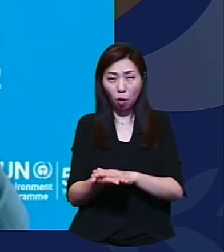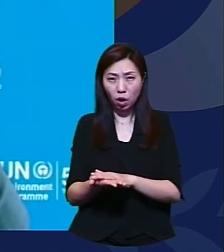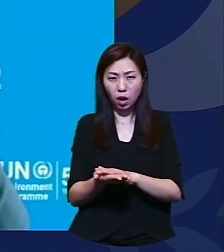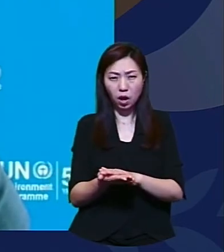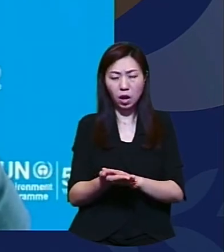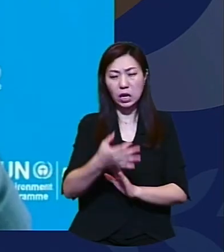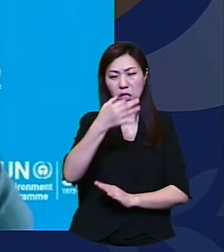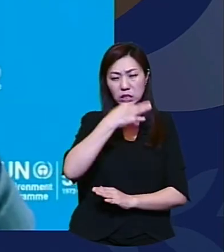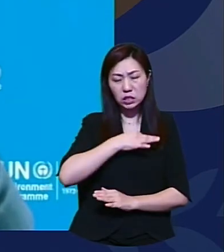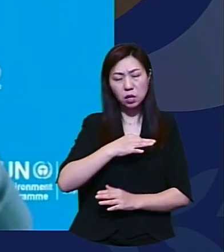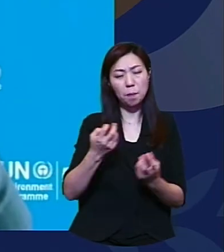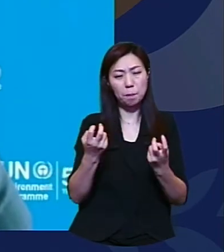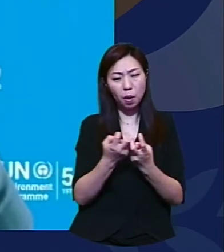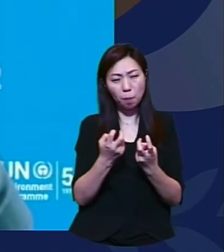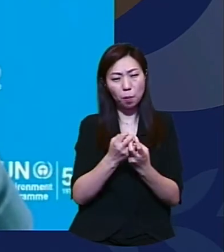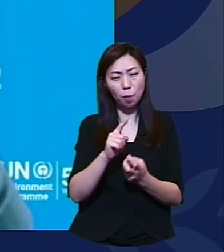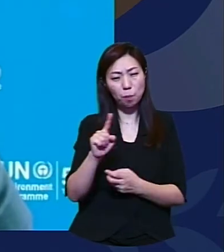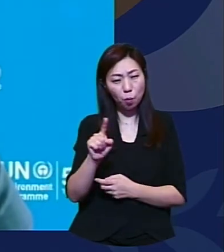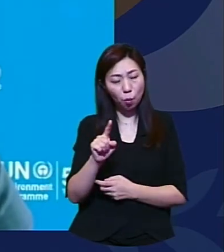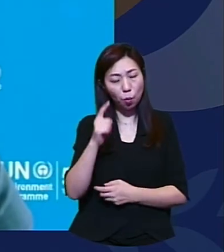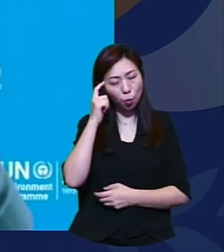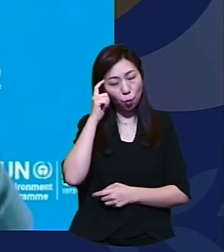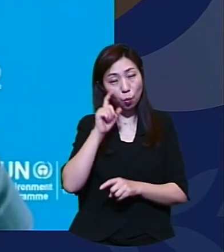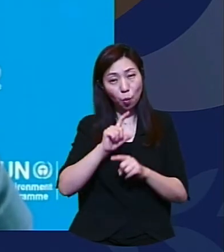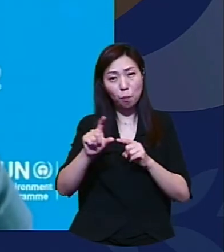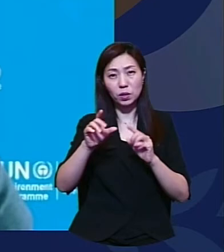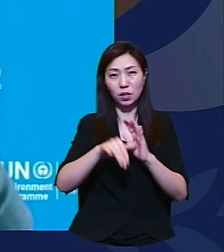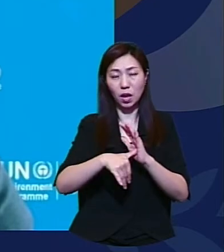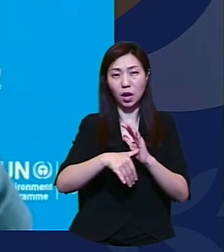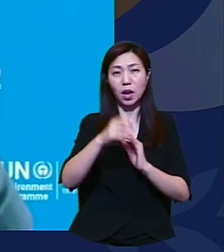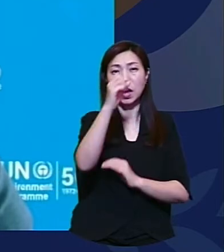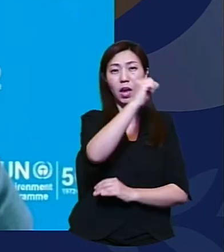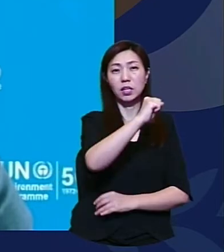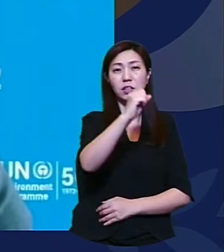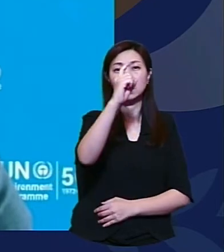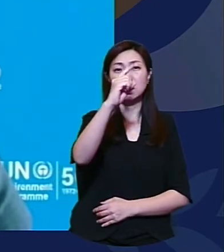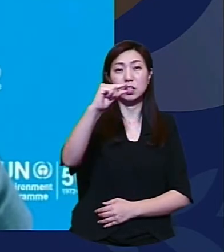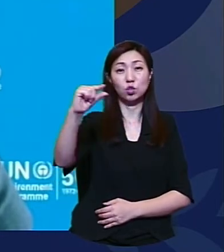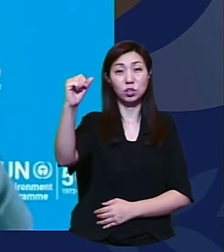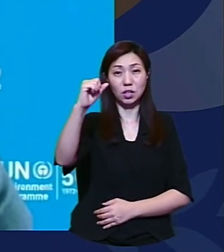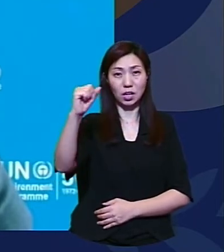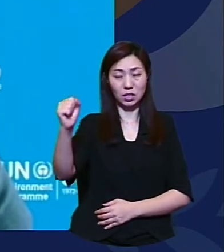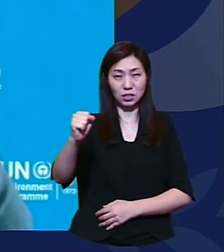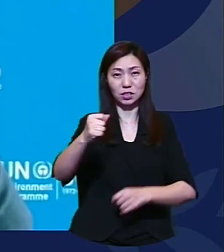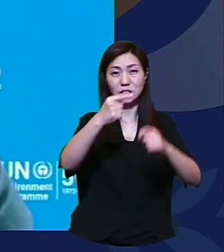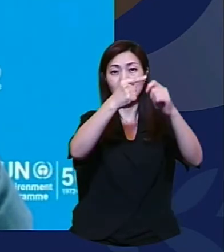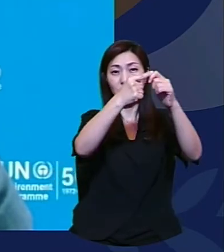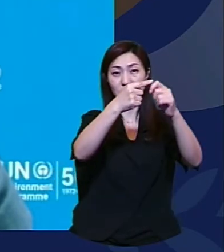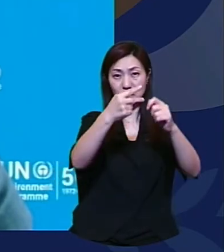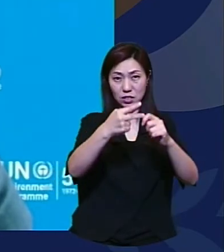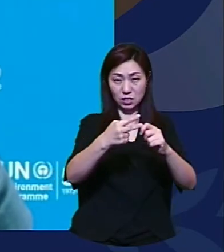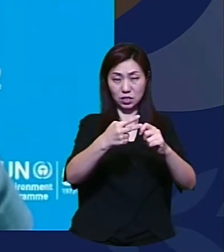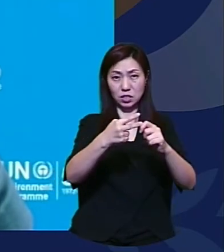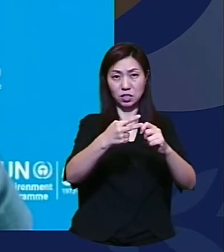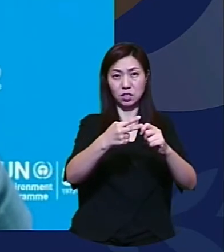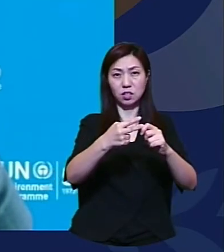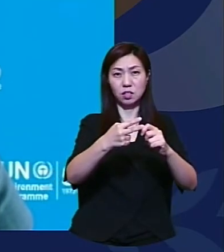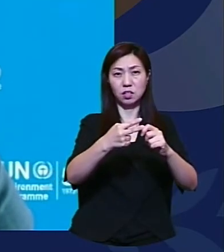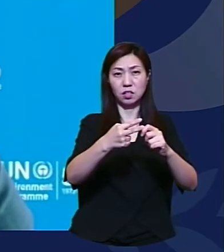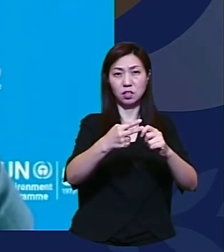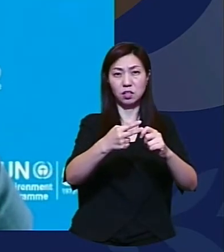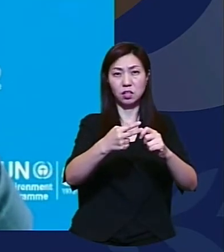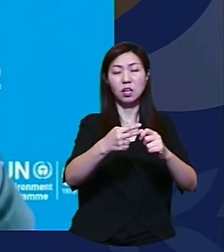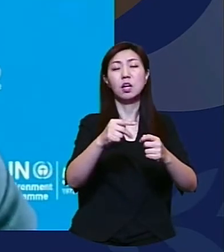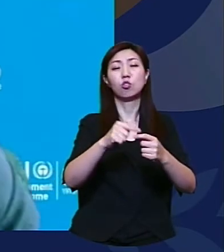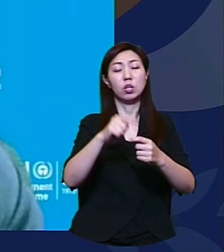2 that the whole world could come together and do. Because if there is one lesson learned from the pandemic is how